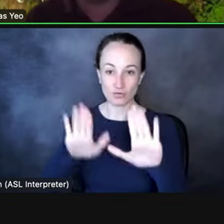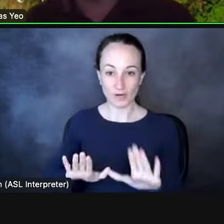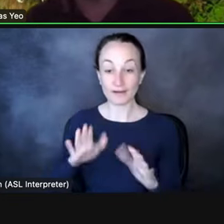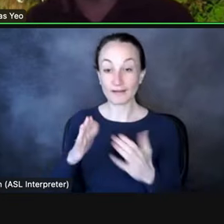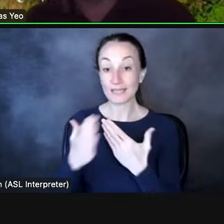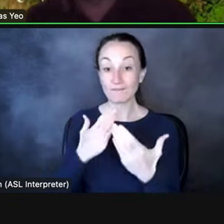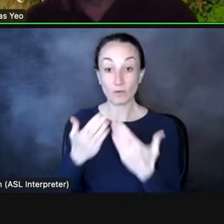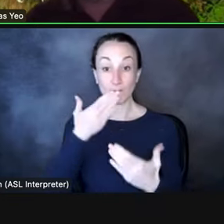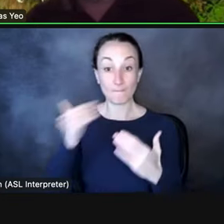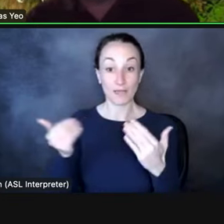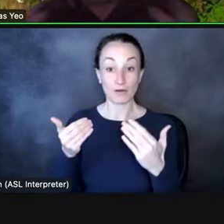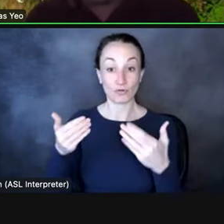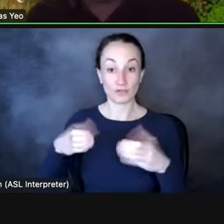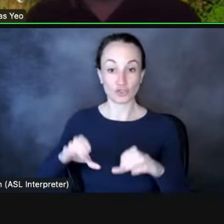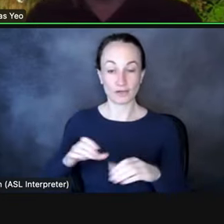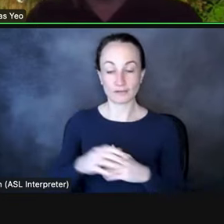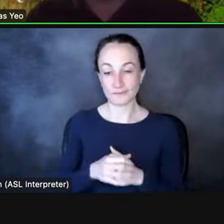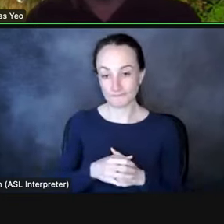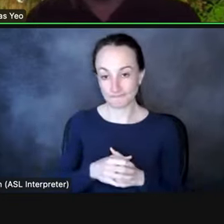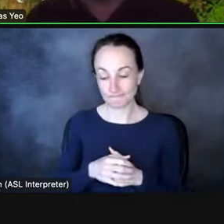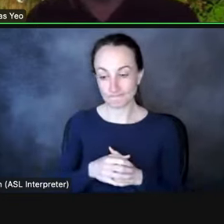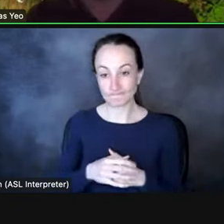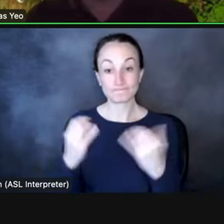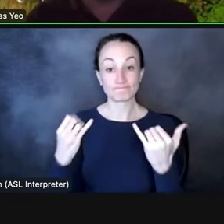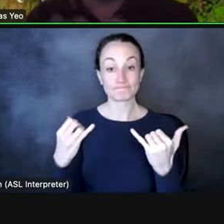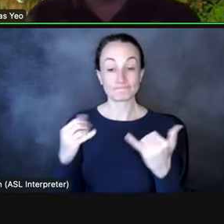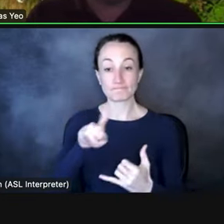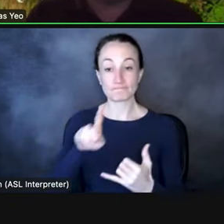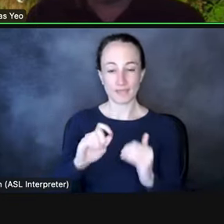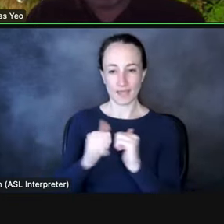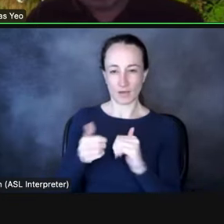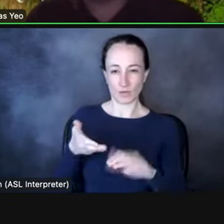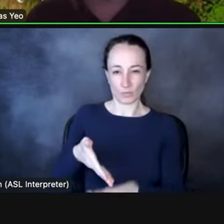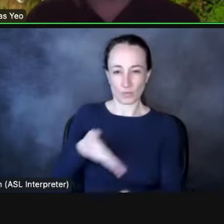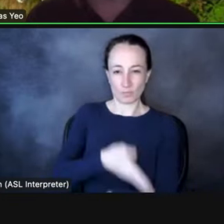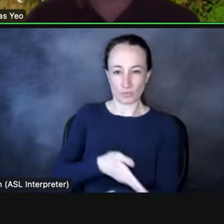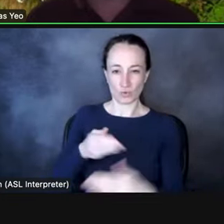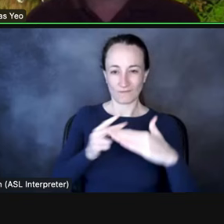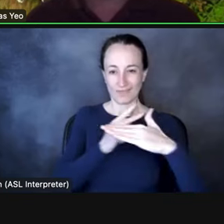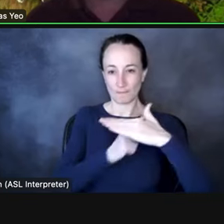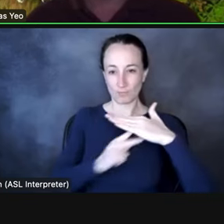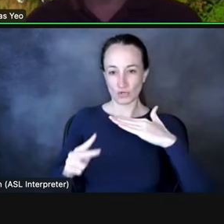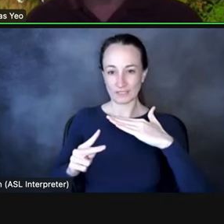than chance. So then the question is, how can we improve prediction performance?